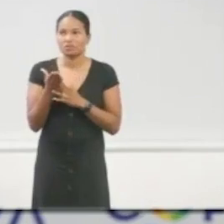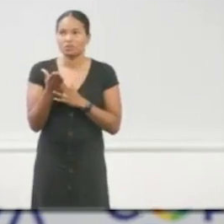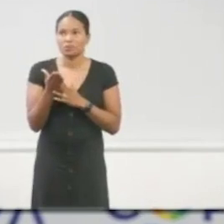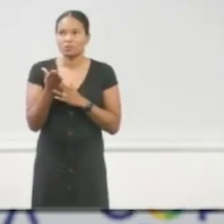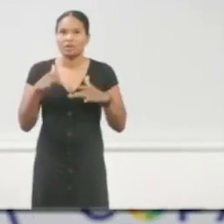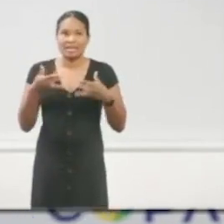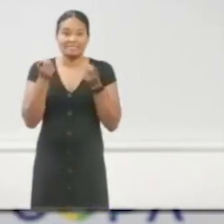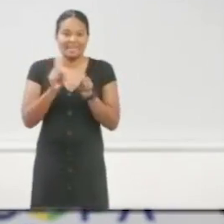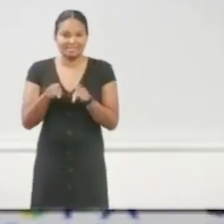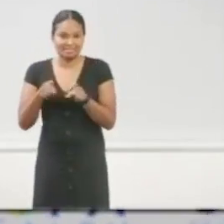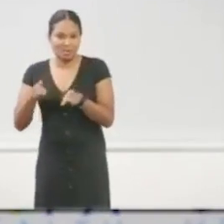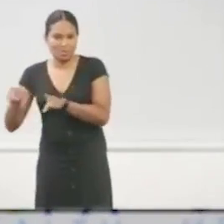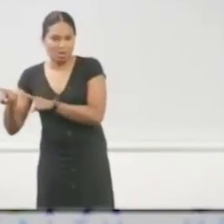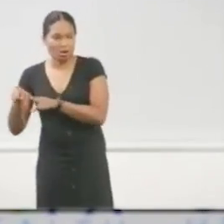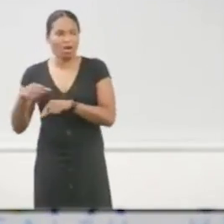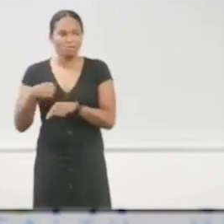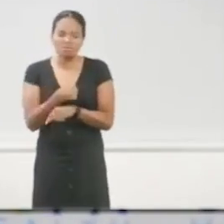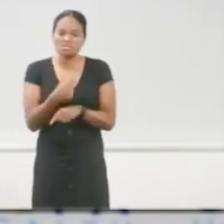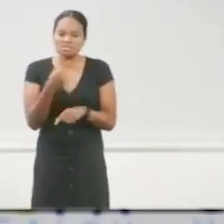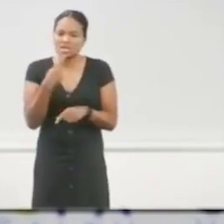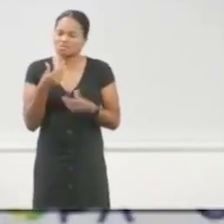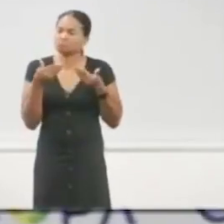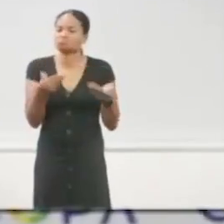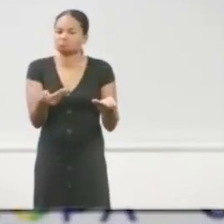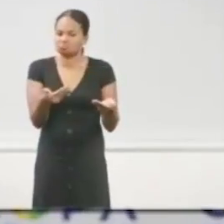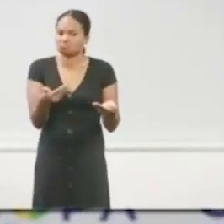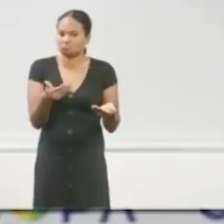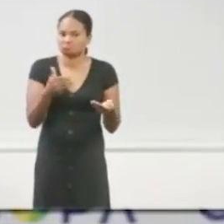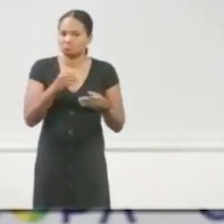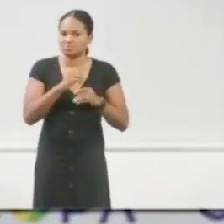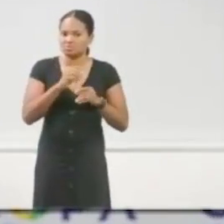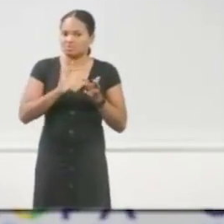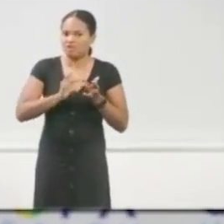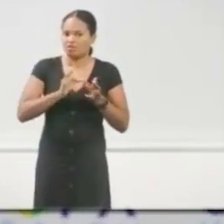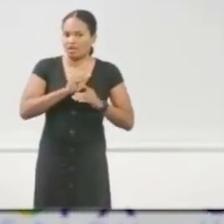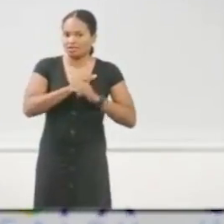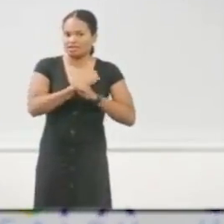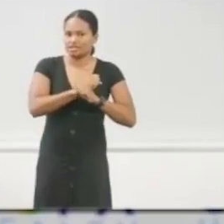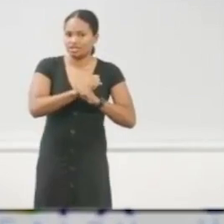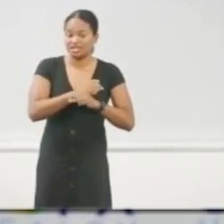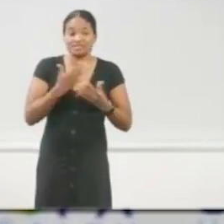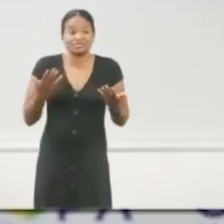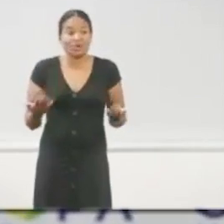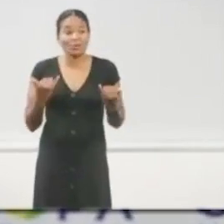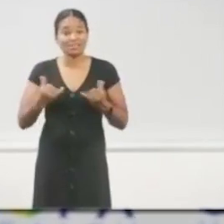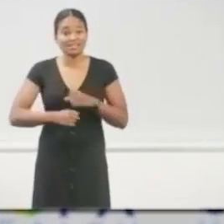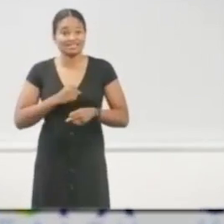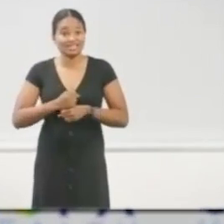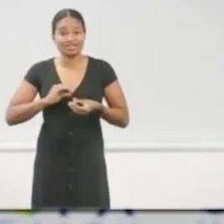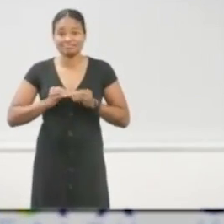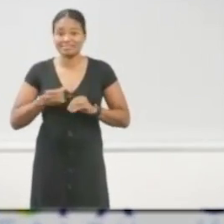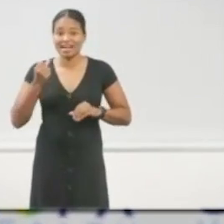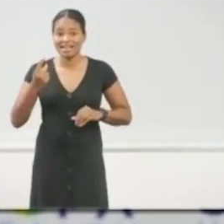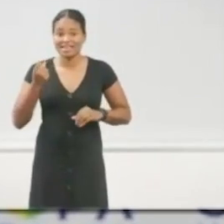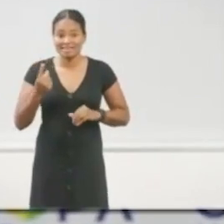events that are happening, we just said we're going to go for it. So this is our 11th year. We're very excited. I really want to